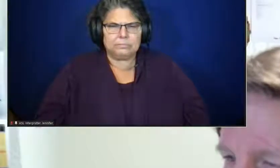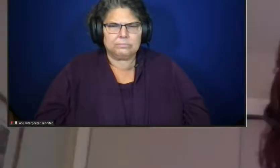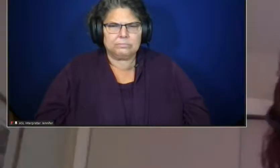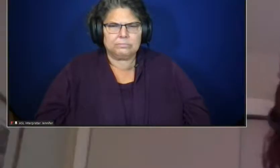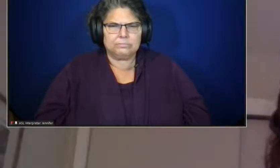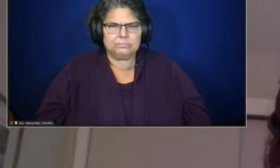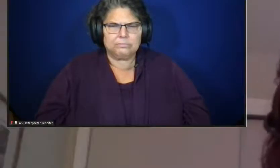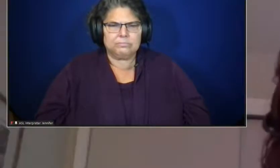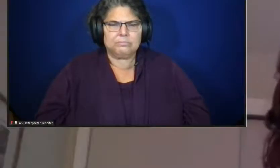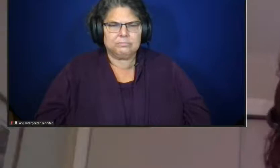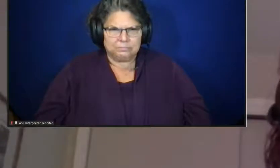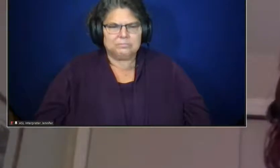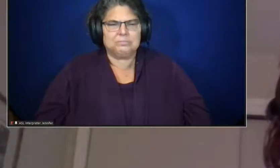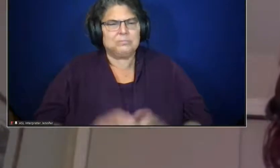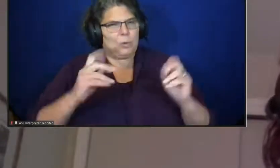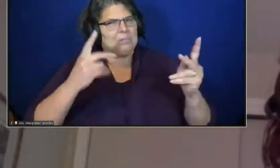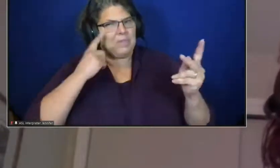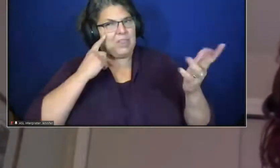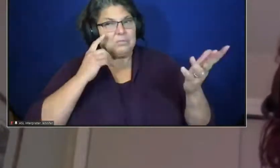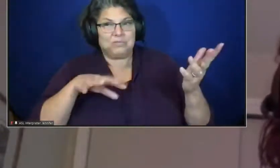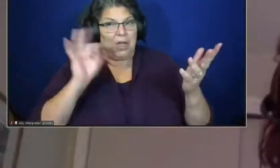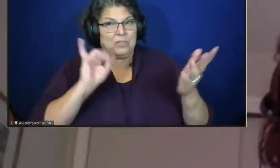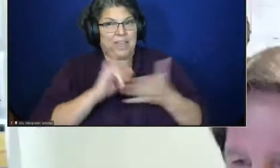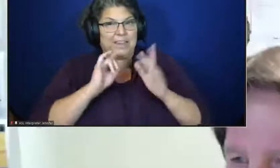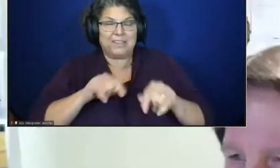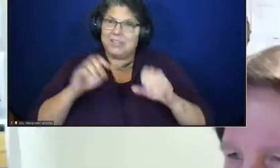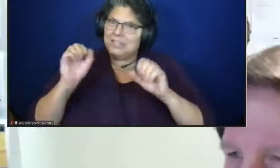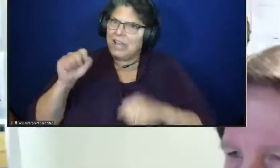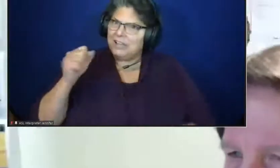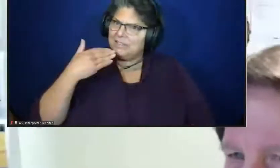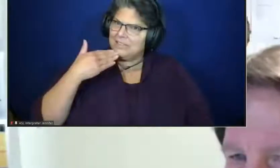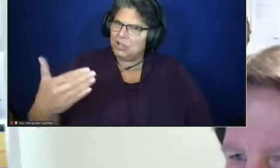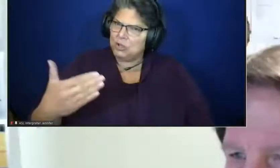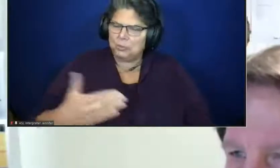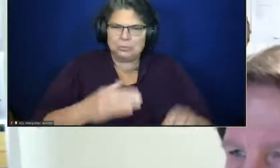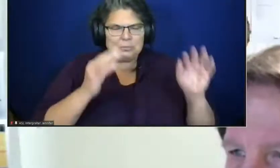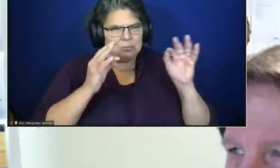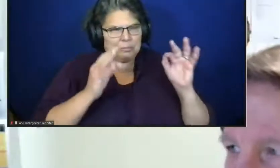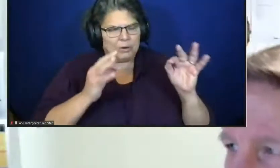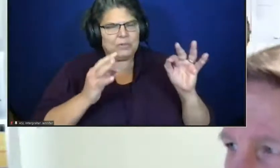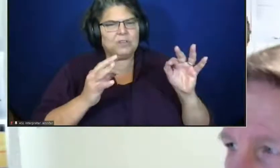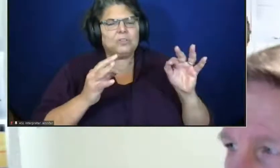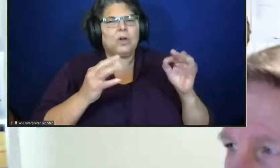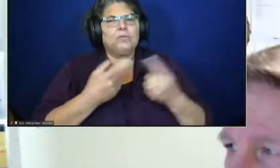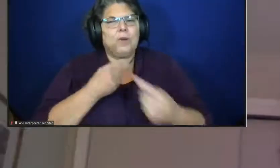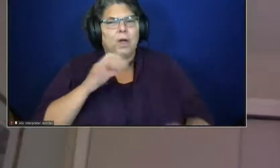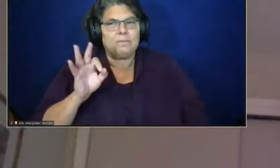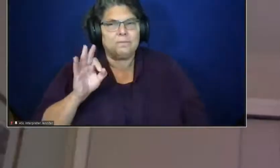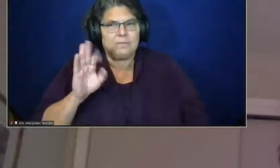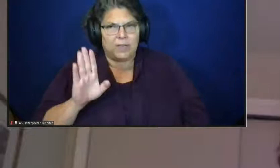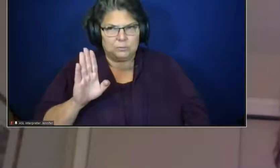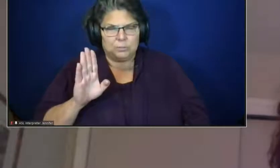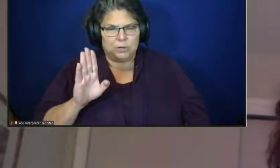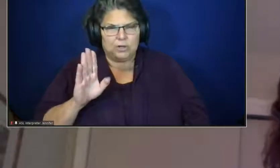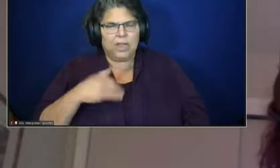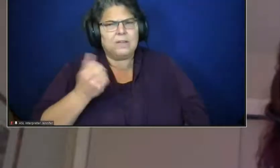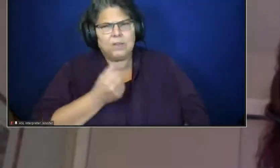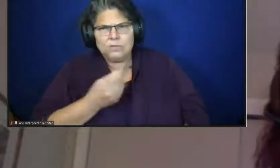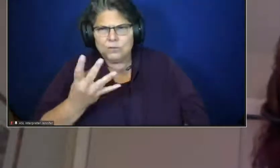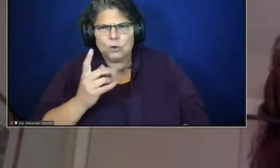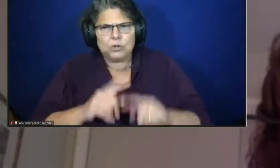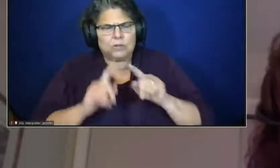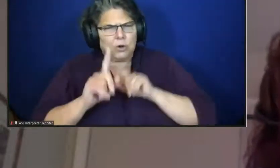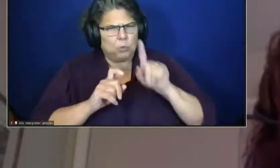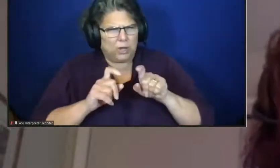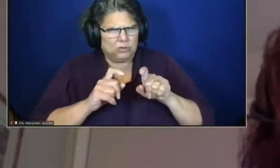All right, well, looks like we found our answer. Yep, thank you. Perfect. So from Facebook, we have a few different questions